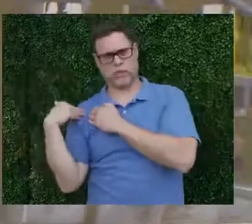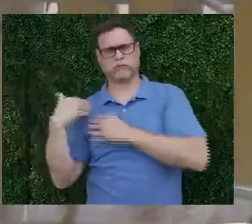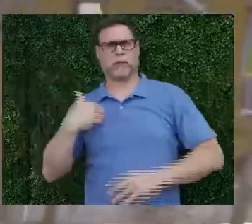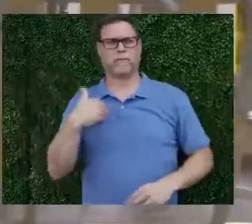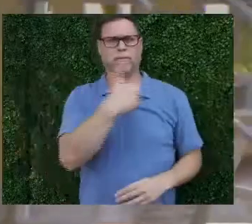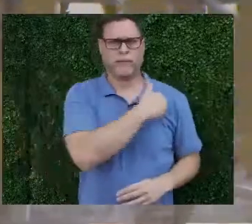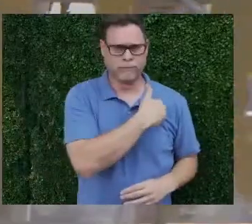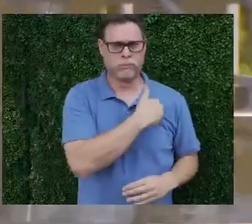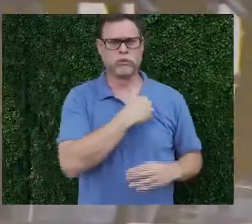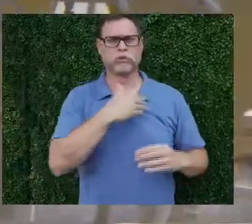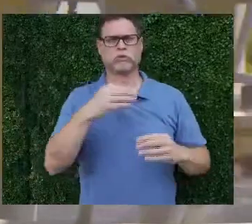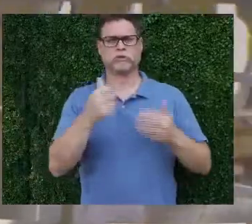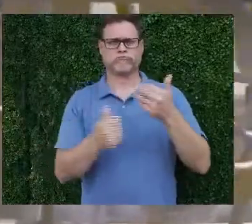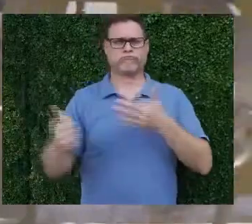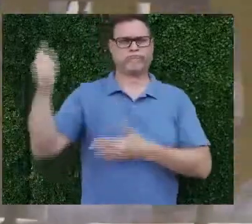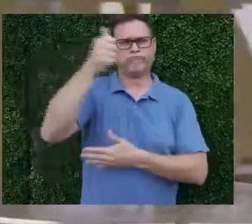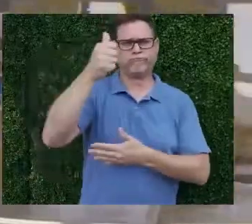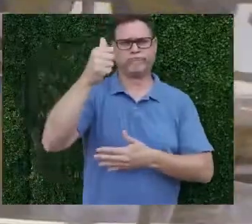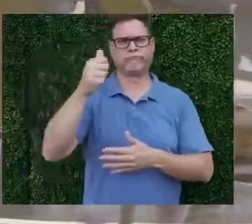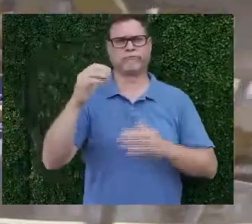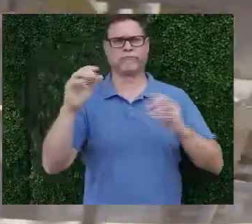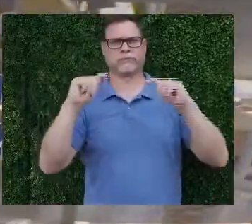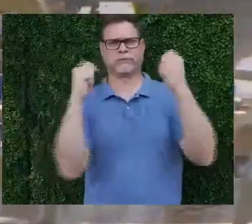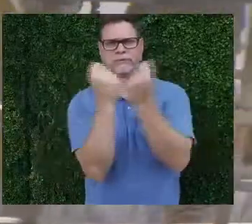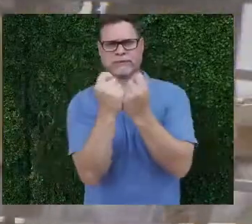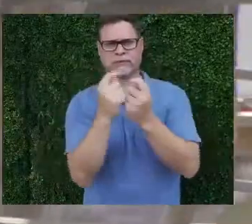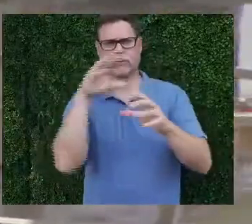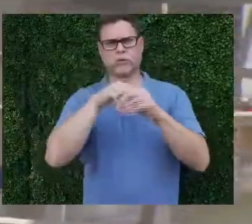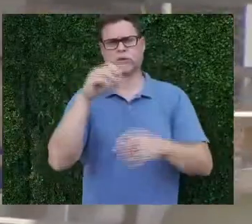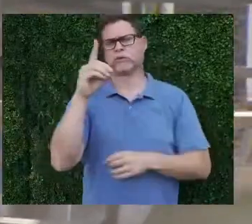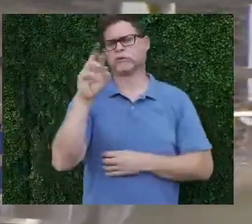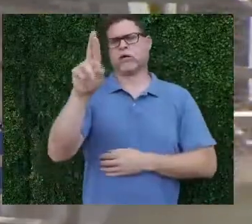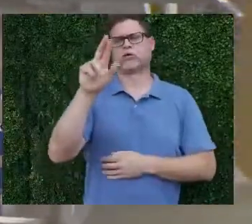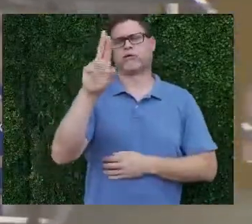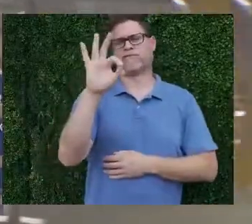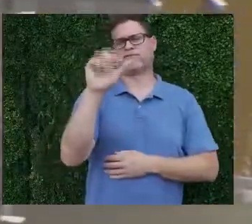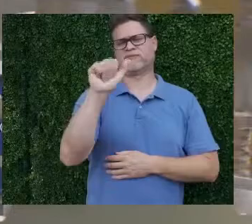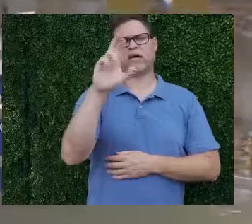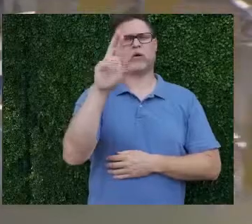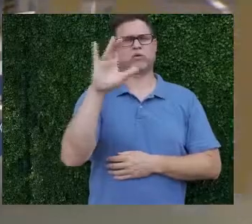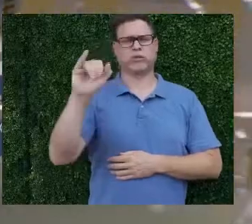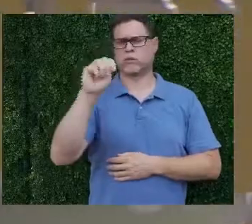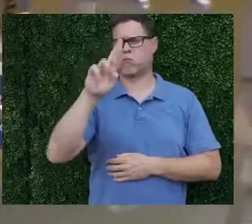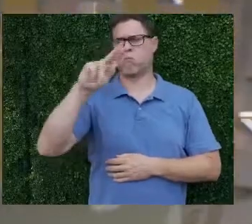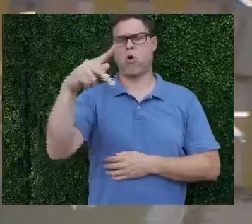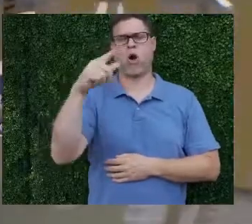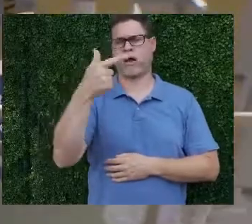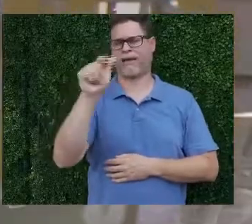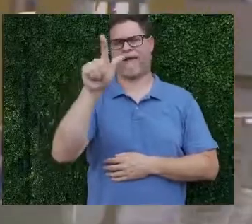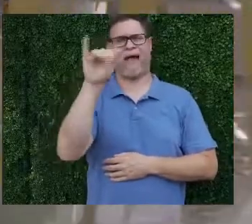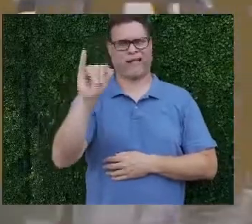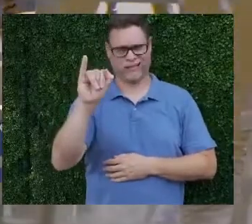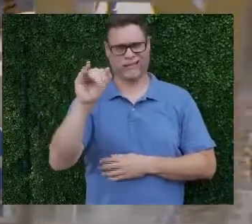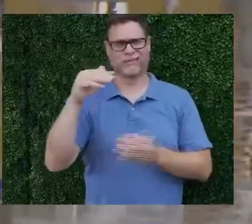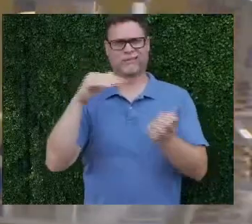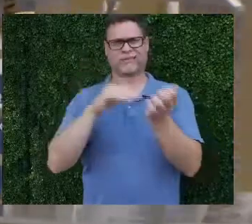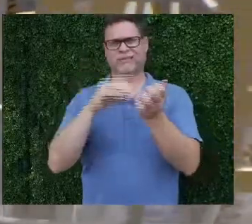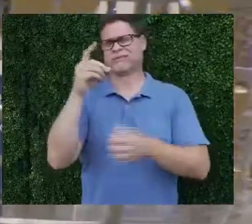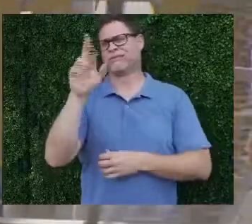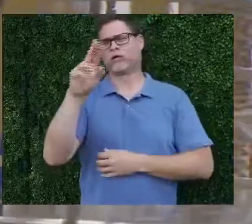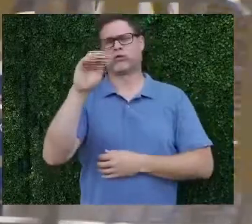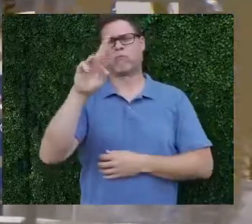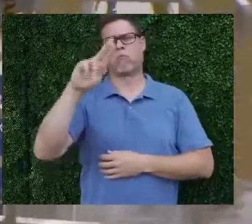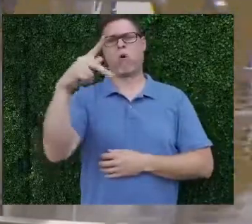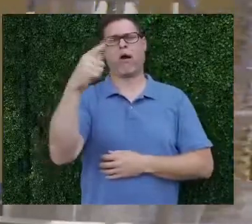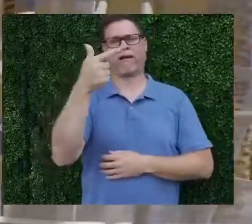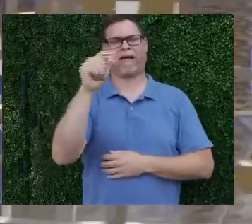of our executive team, including our own Dr. Fauci, Mark Galley, Dr. Galley, who has been so instrumental in our efforts,